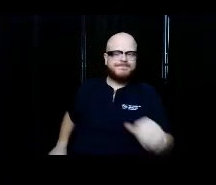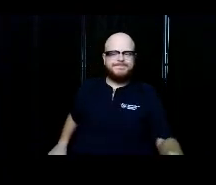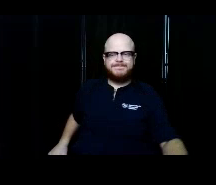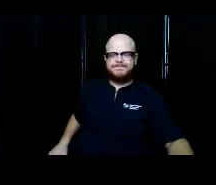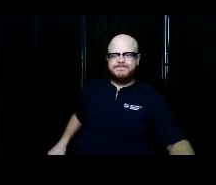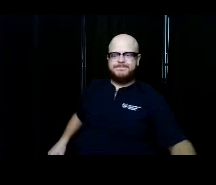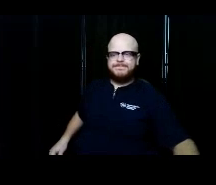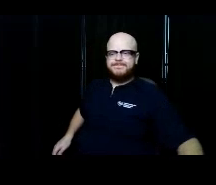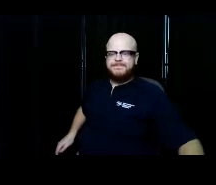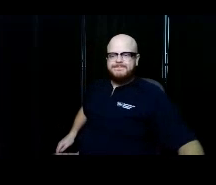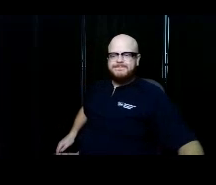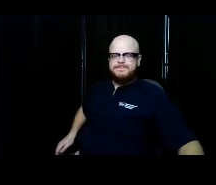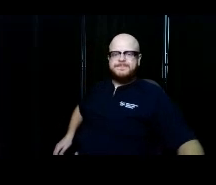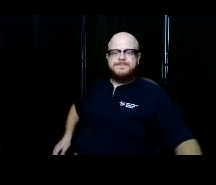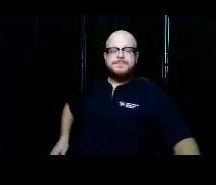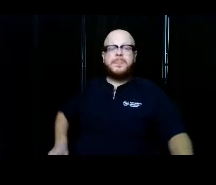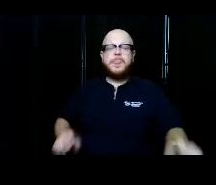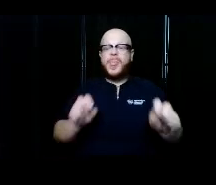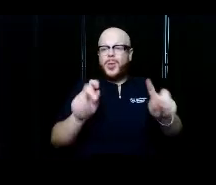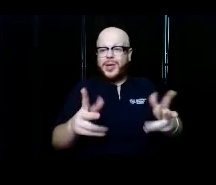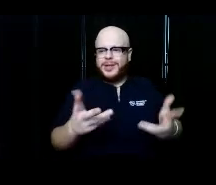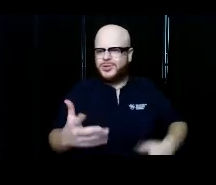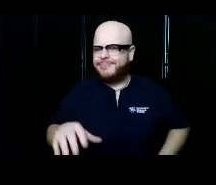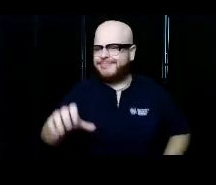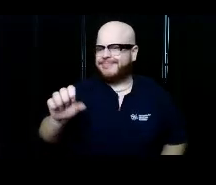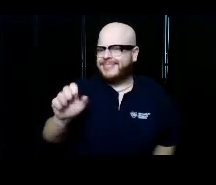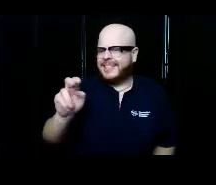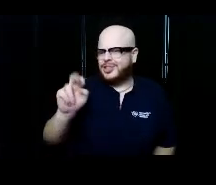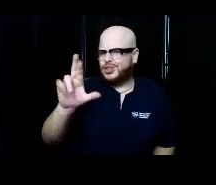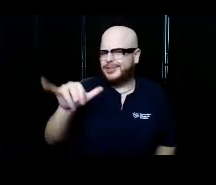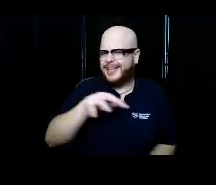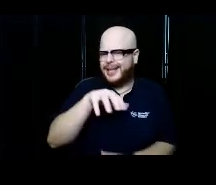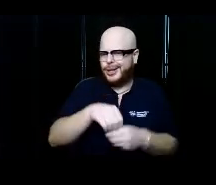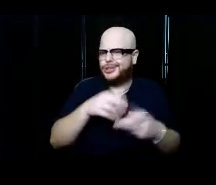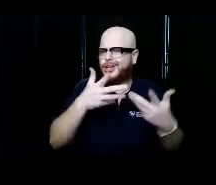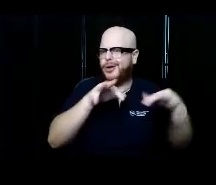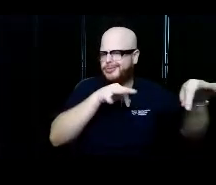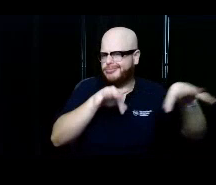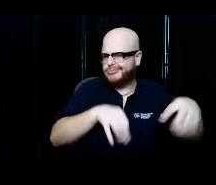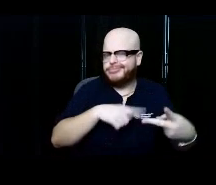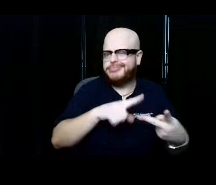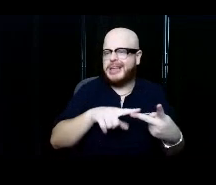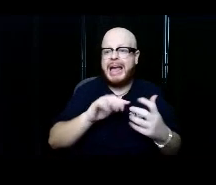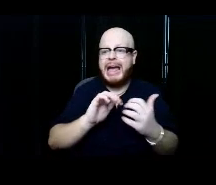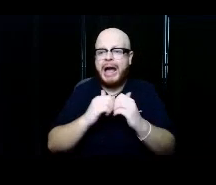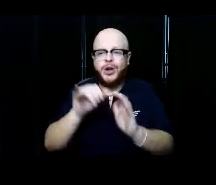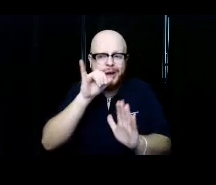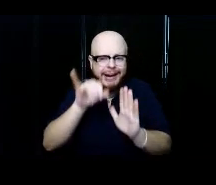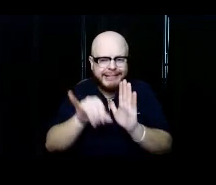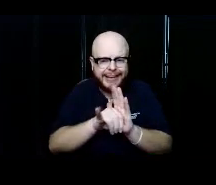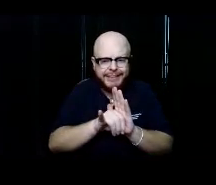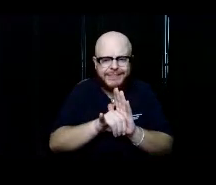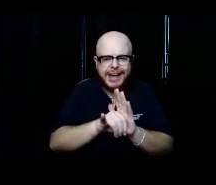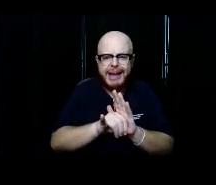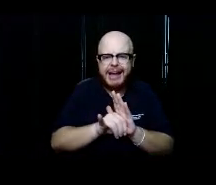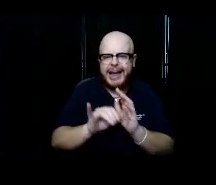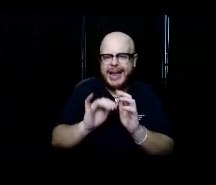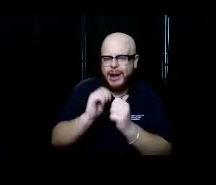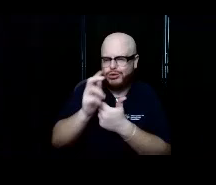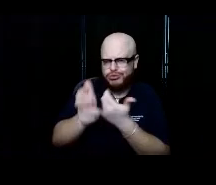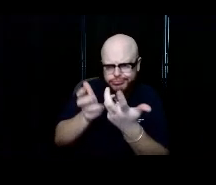All right, now that we've defined sensory inclusion and ways to accommodate sensory needs in the workplace and community related to the ADA, let's go